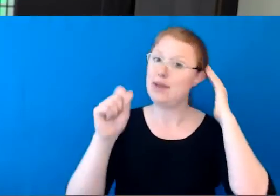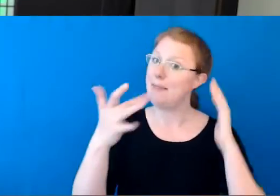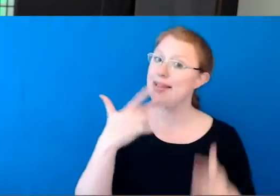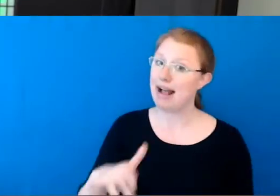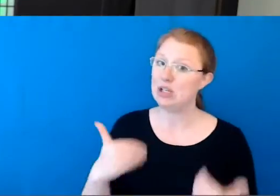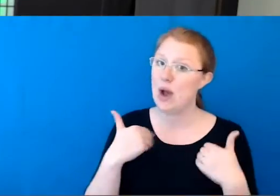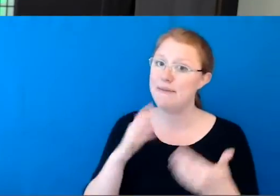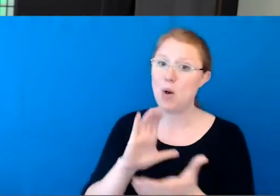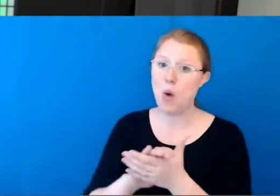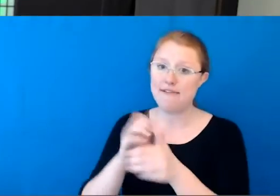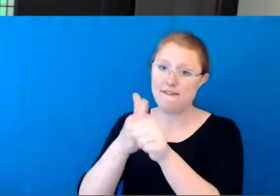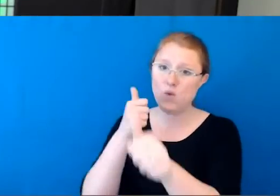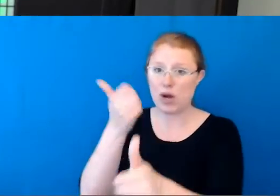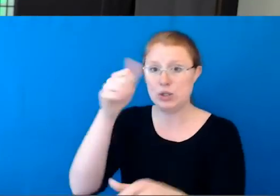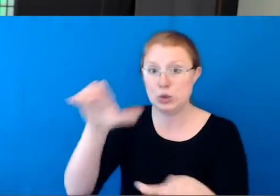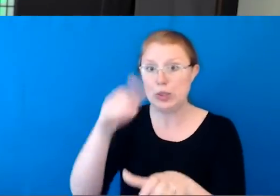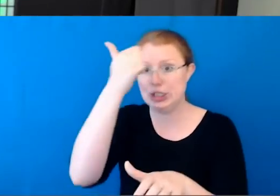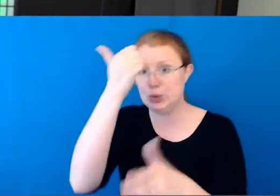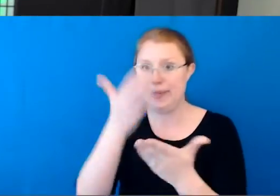idiocy.